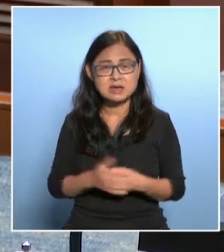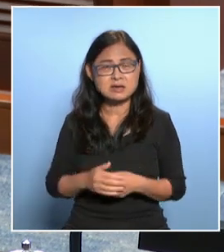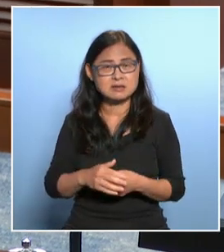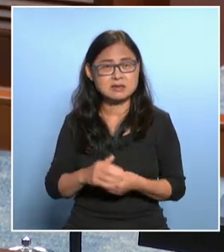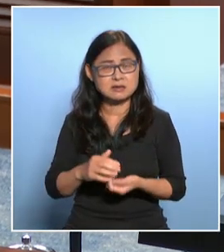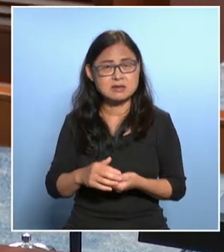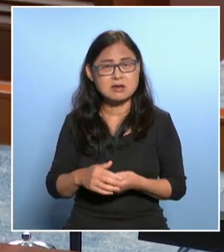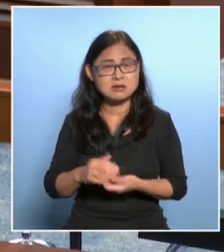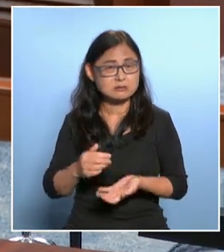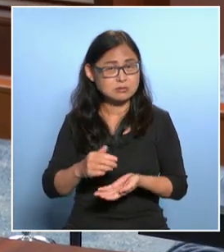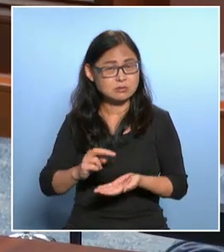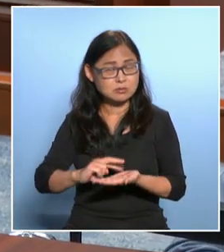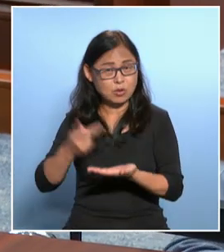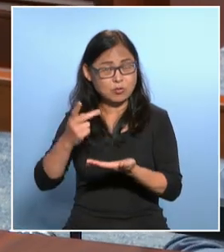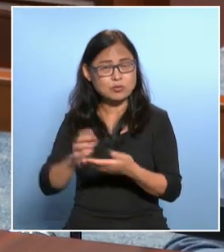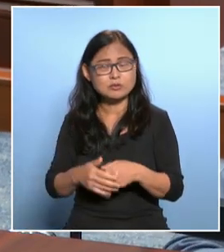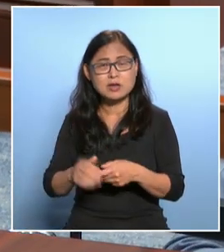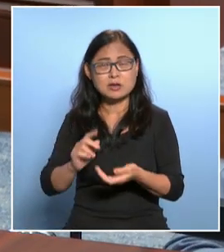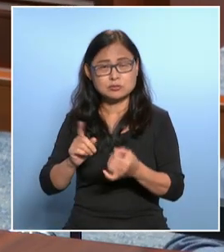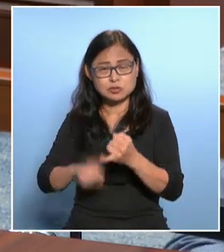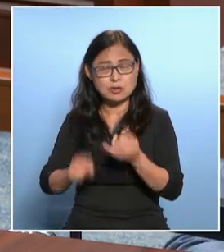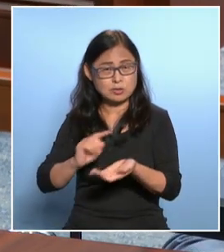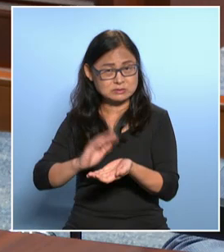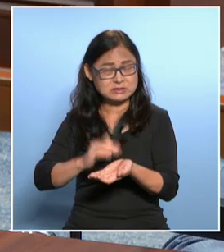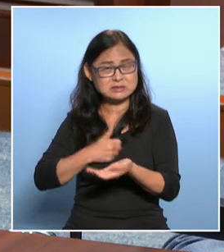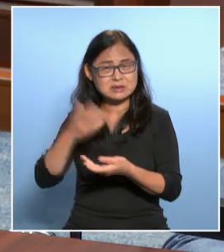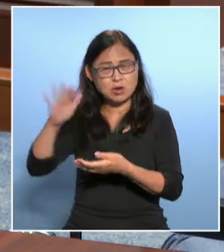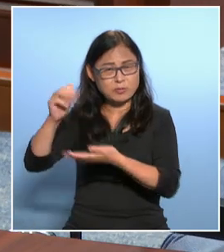I would like to know regarding the